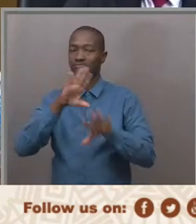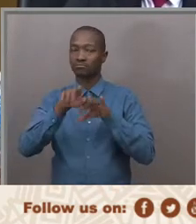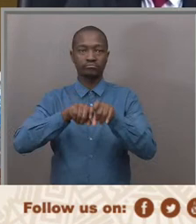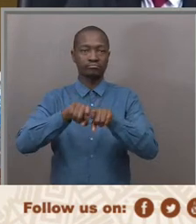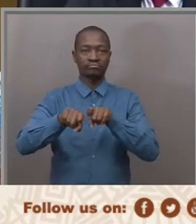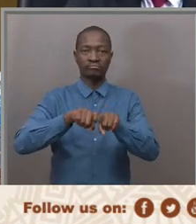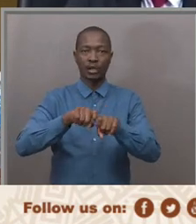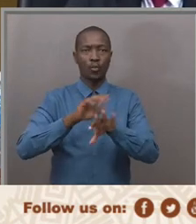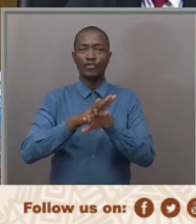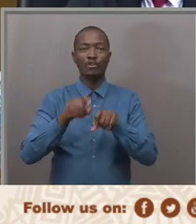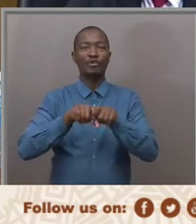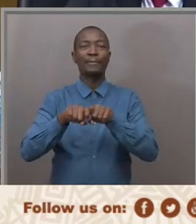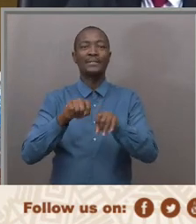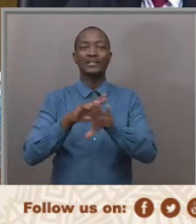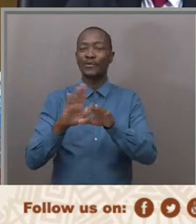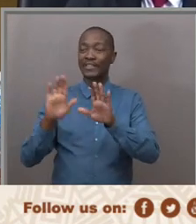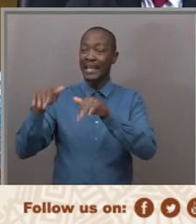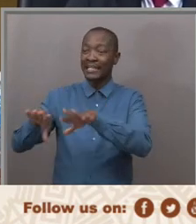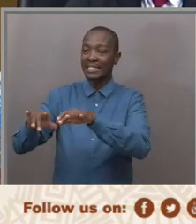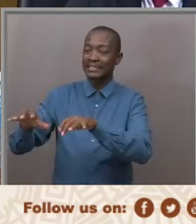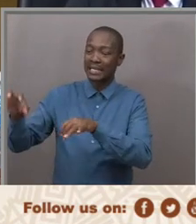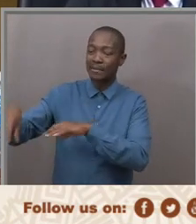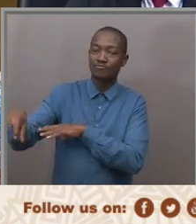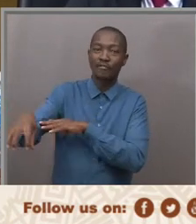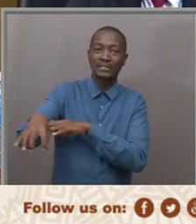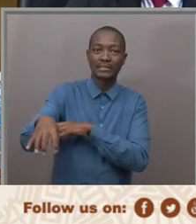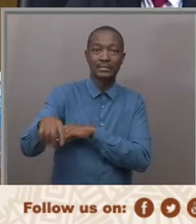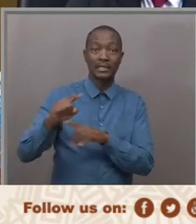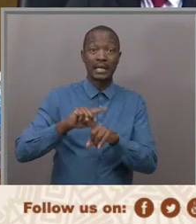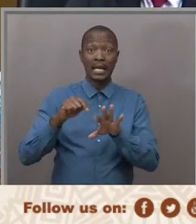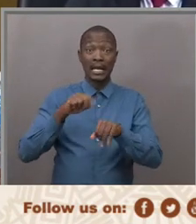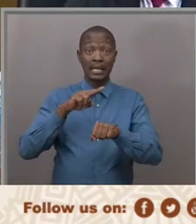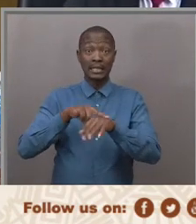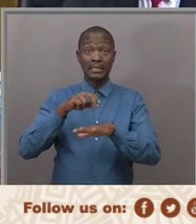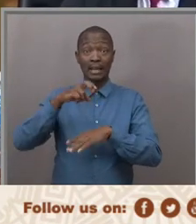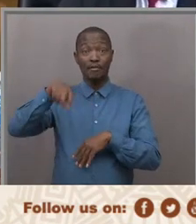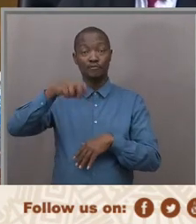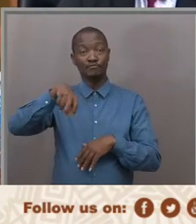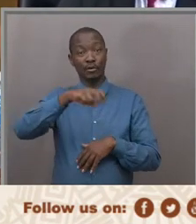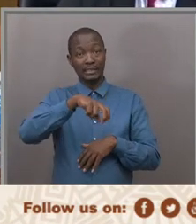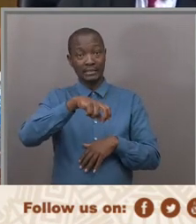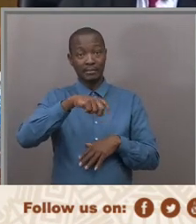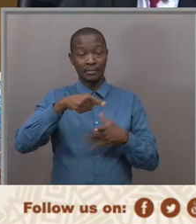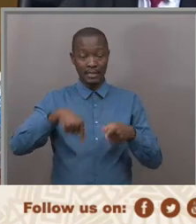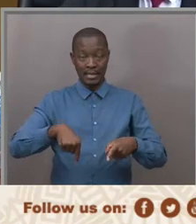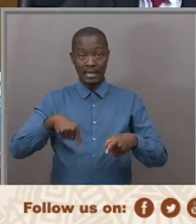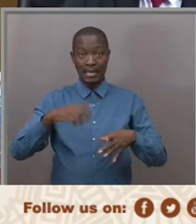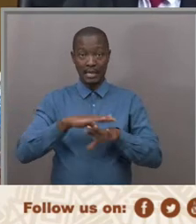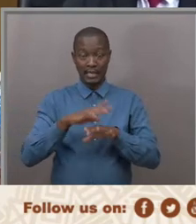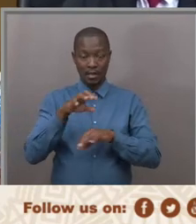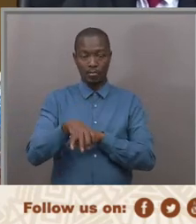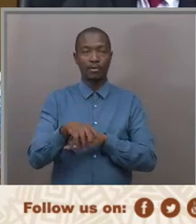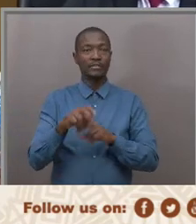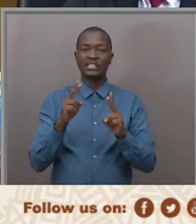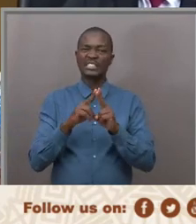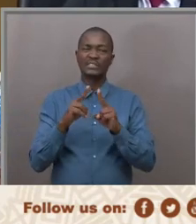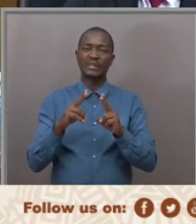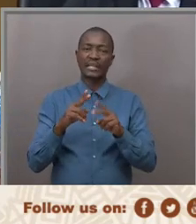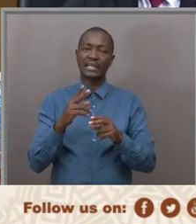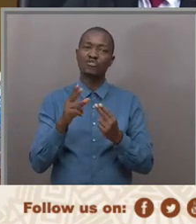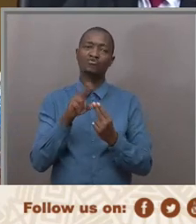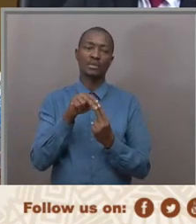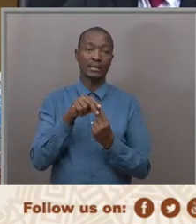coastal provinces. The type of tourism and hospitality in our province is very unique. We have a